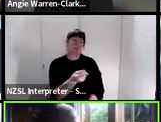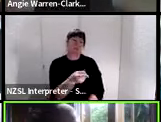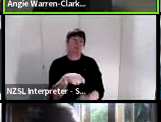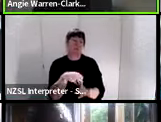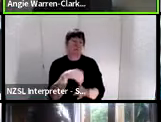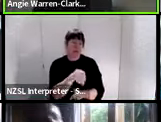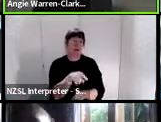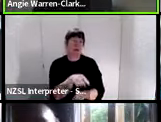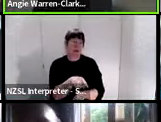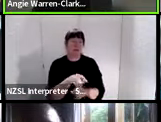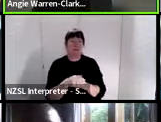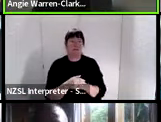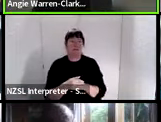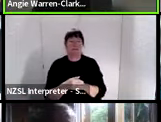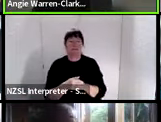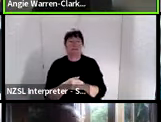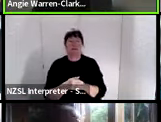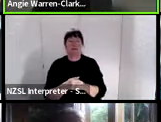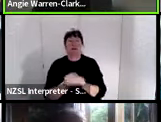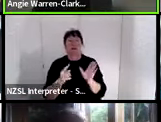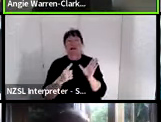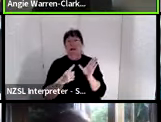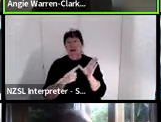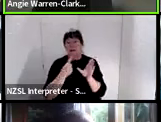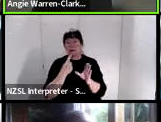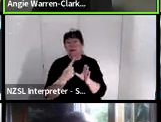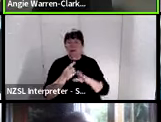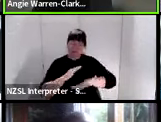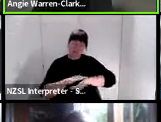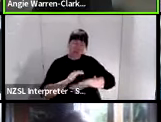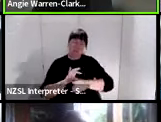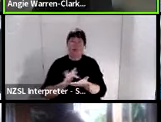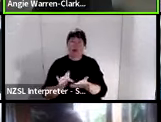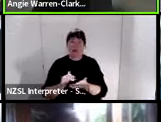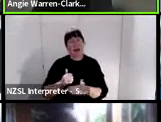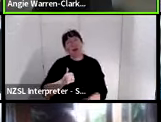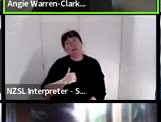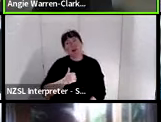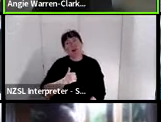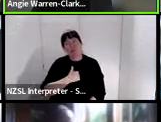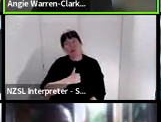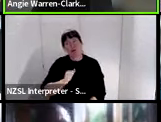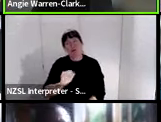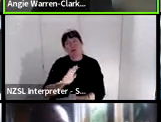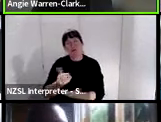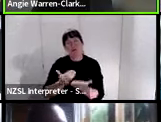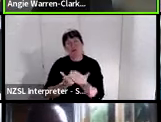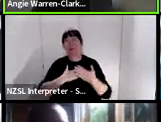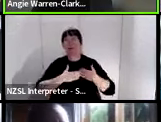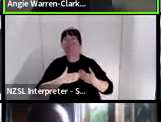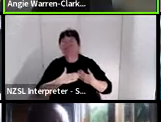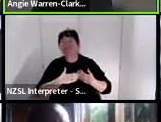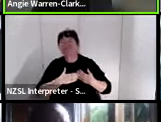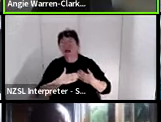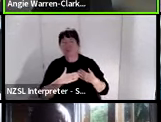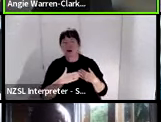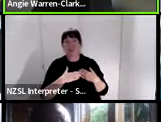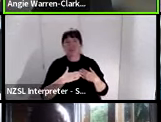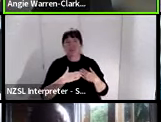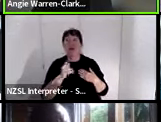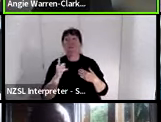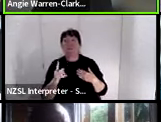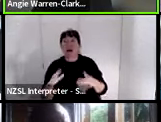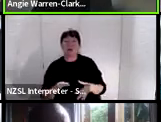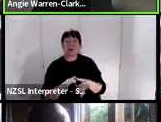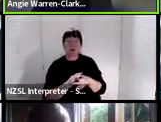at time now, and I do appreciate your submission. Very heartfelt, but also really relevant